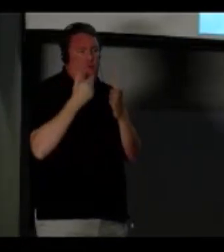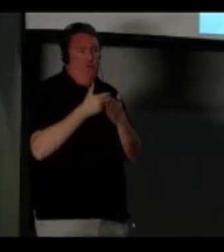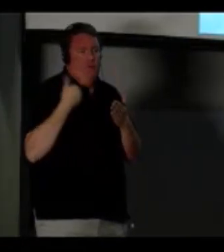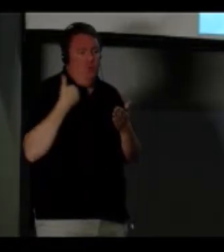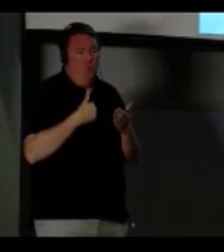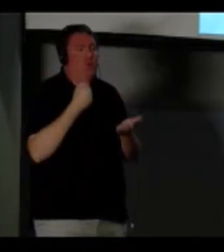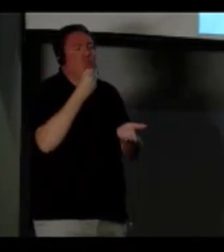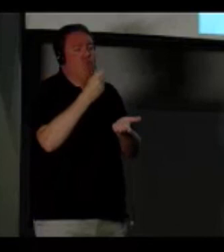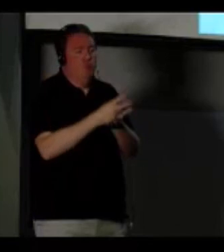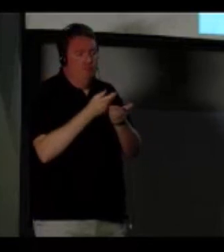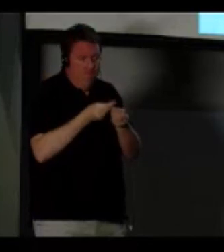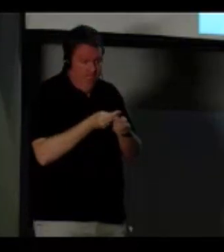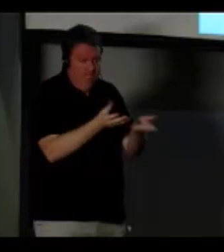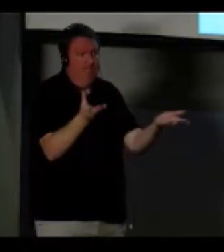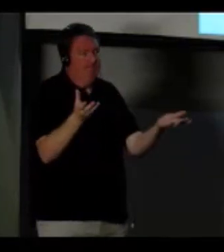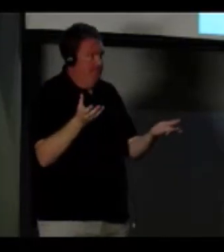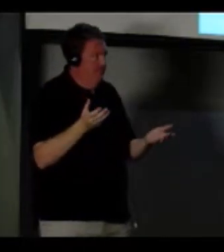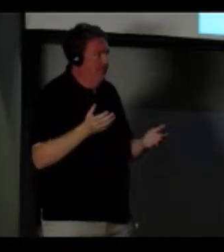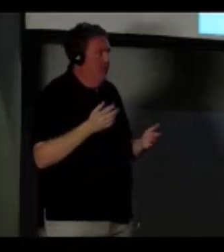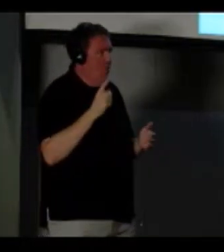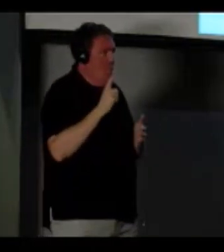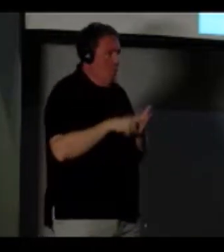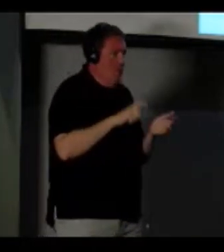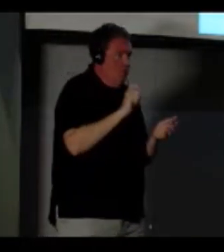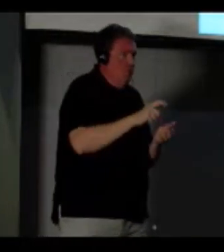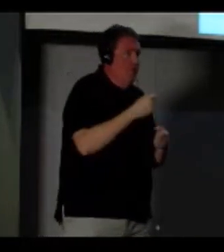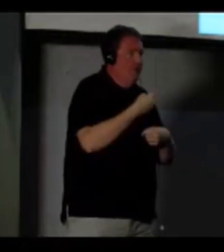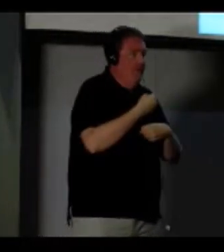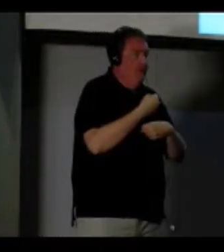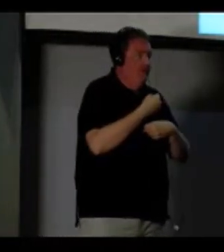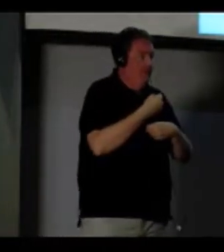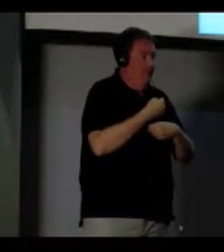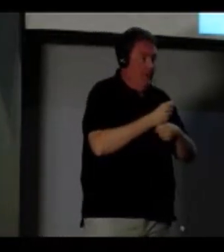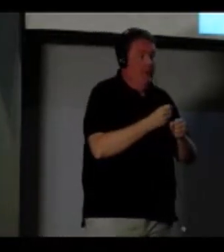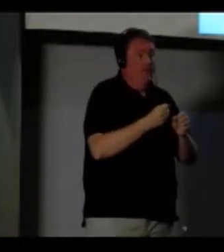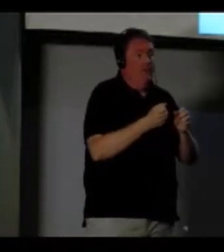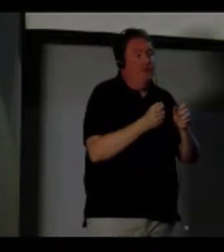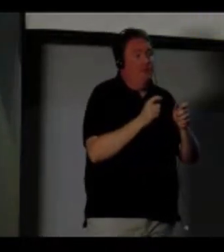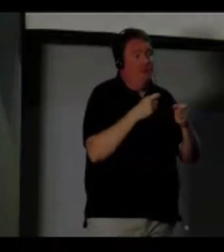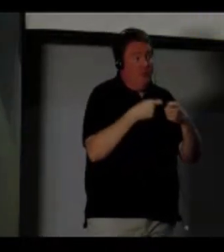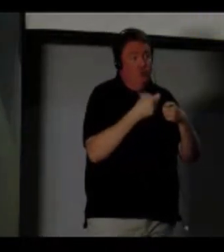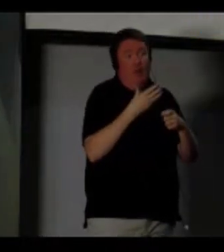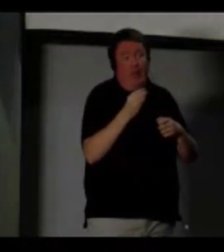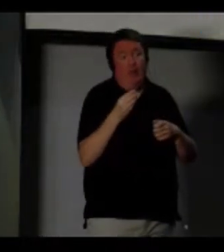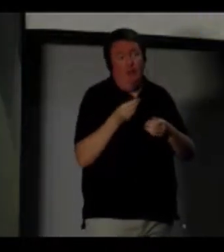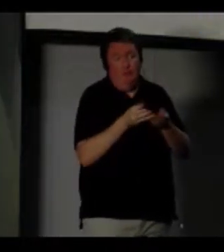they decide what they should digitize and make available.